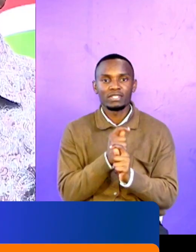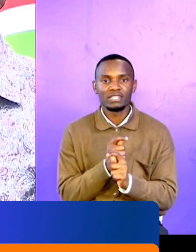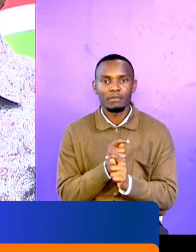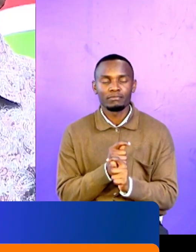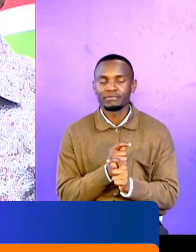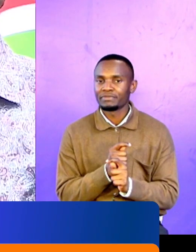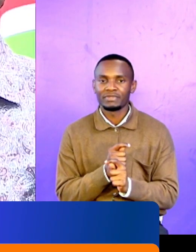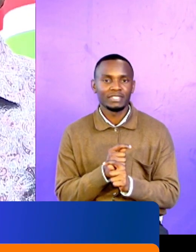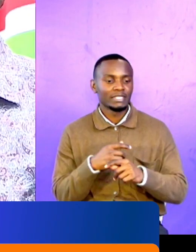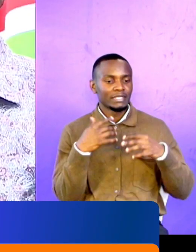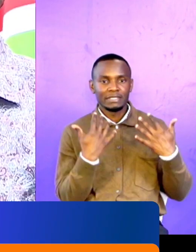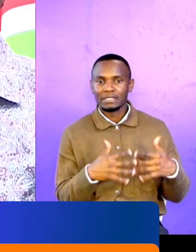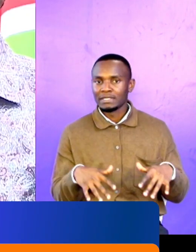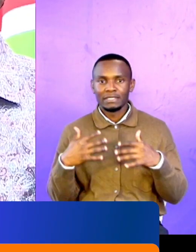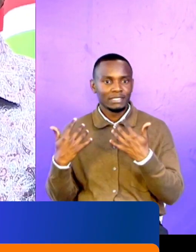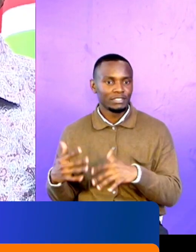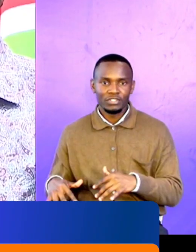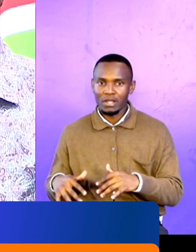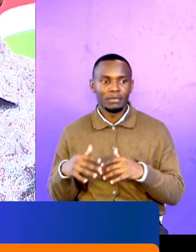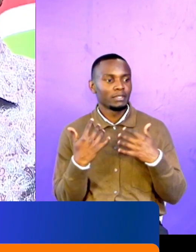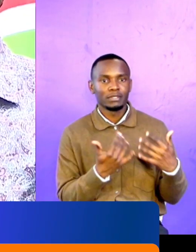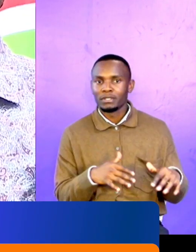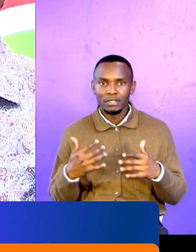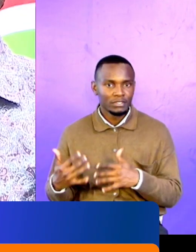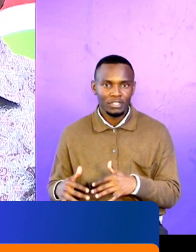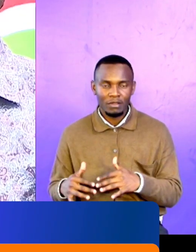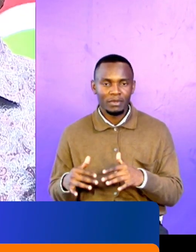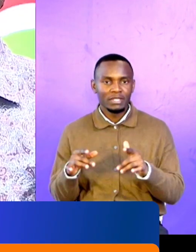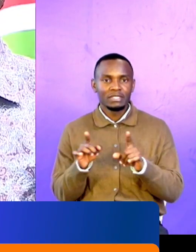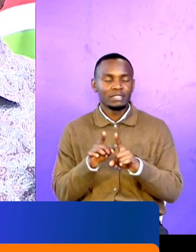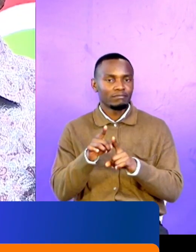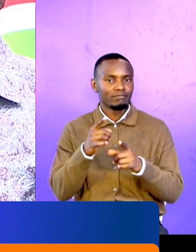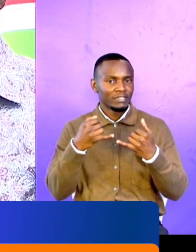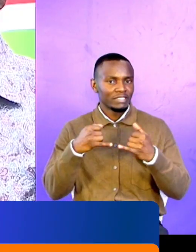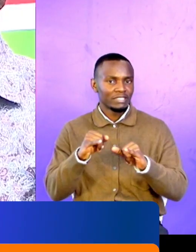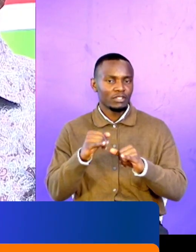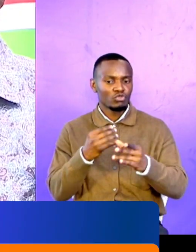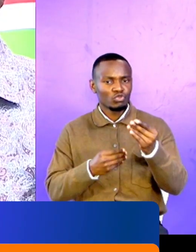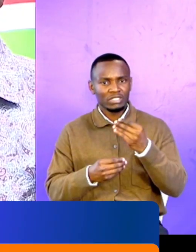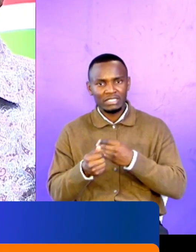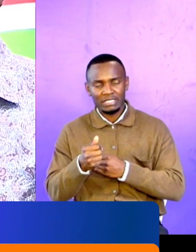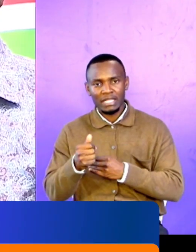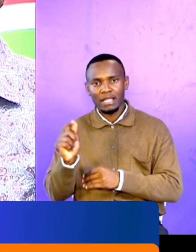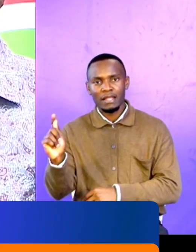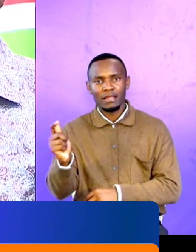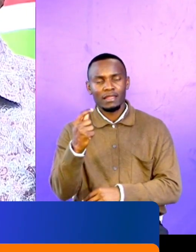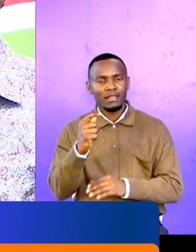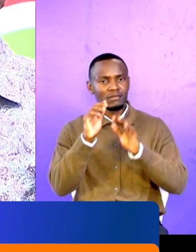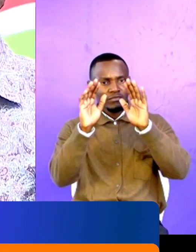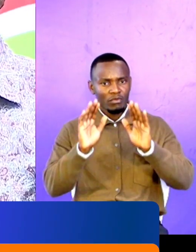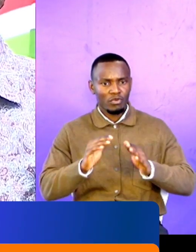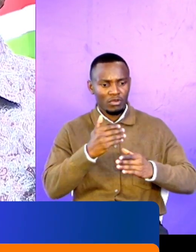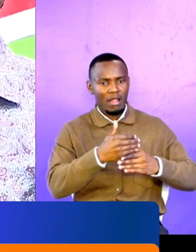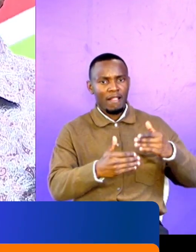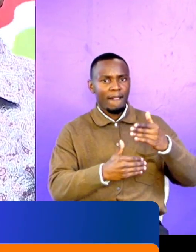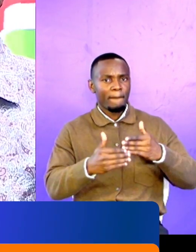Scandal after scandal, and attempts to sell off Kenya's crucial infrastructure on the cheap are the